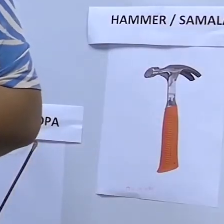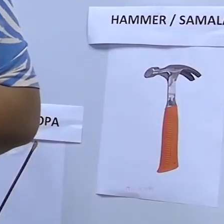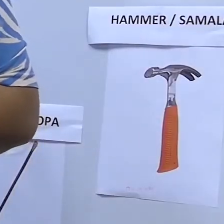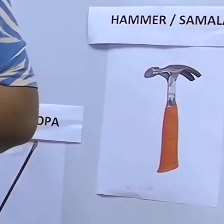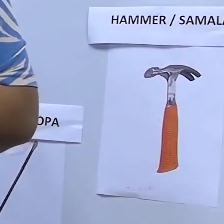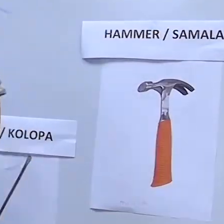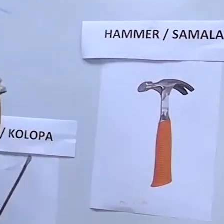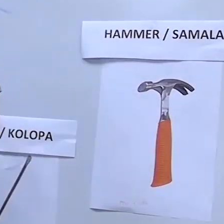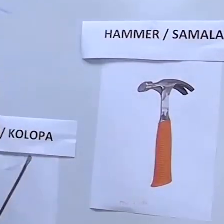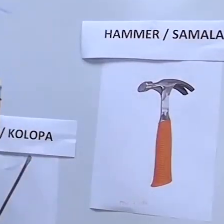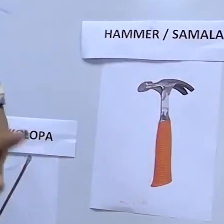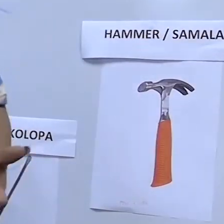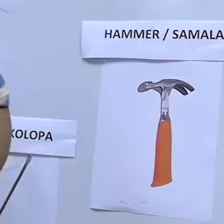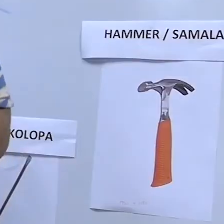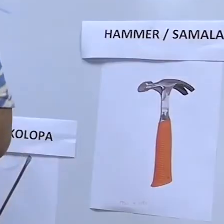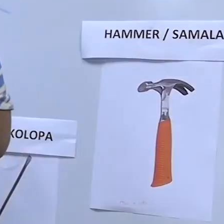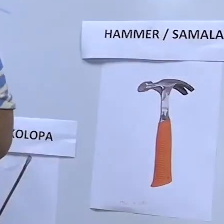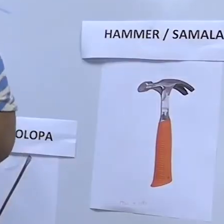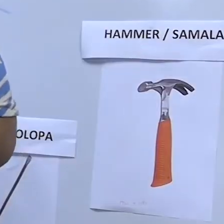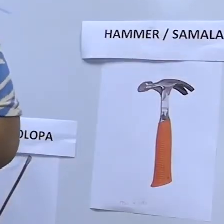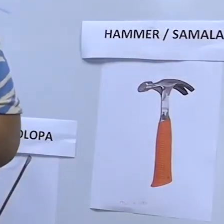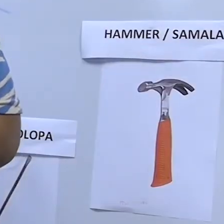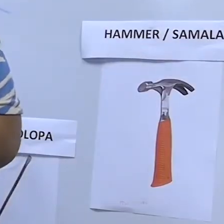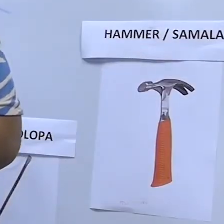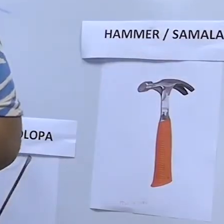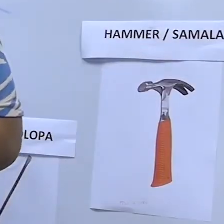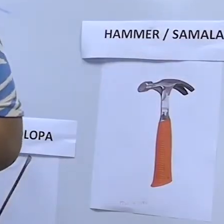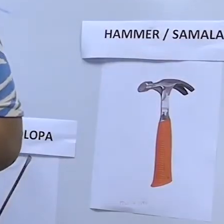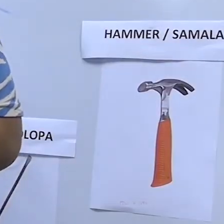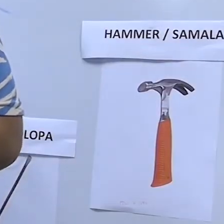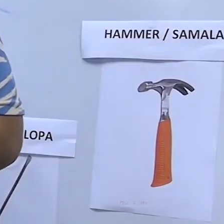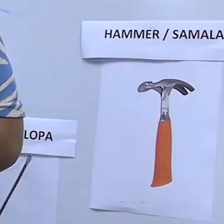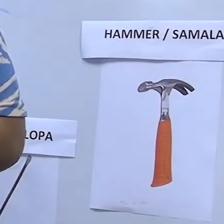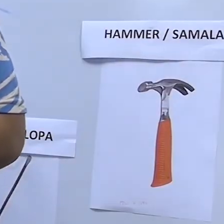correctly. Well, there you have it. That's our lesson for